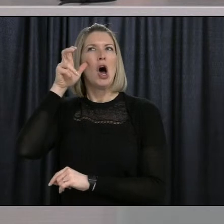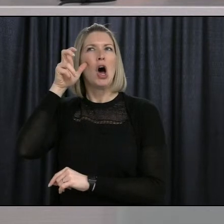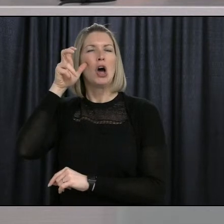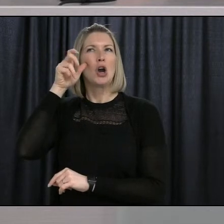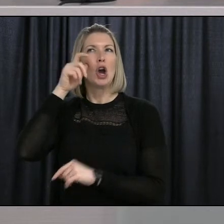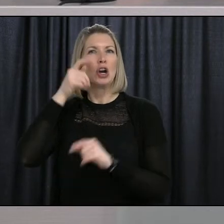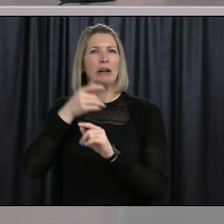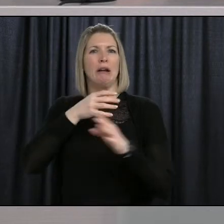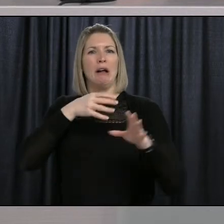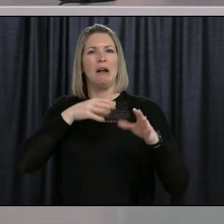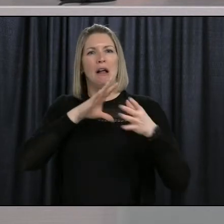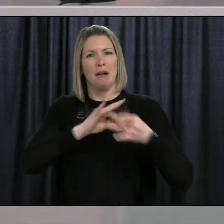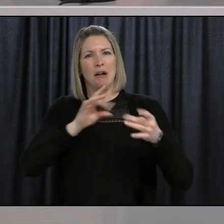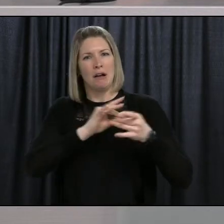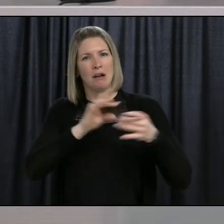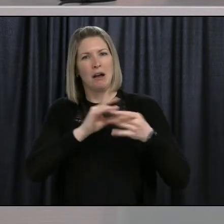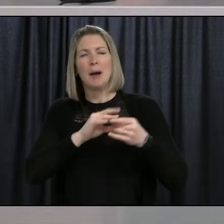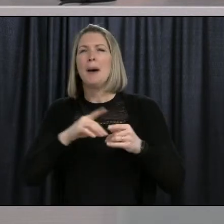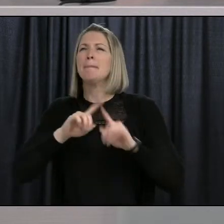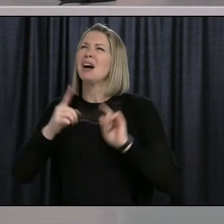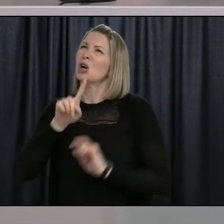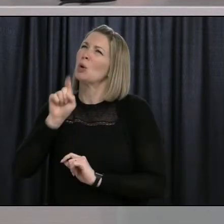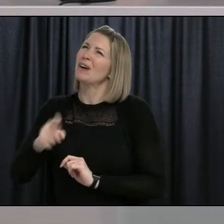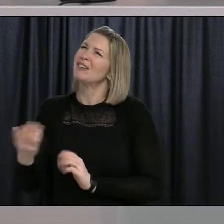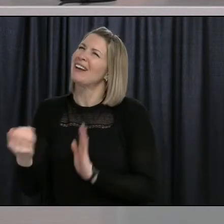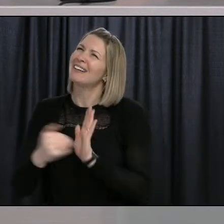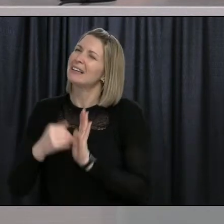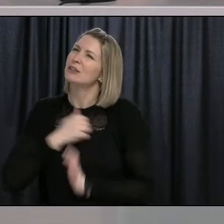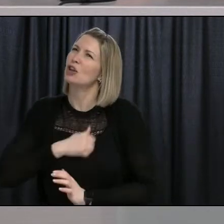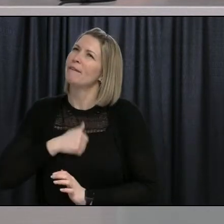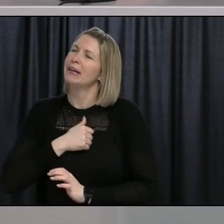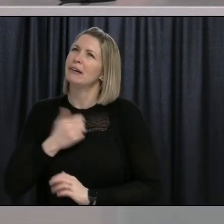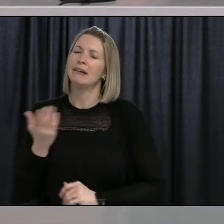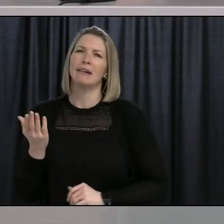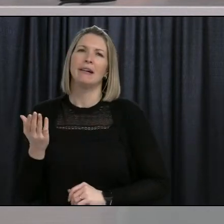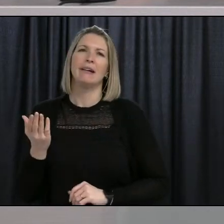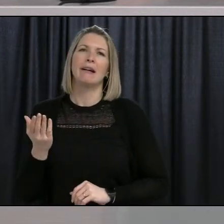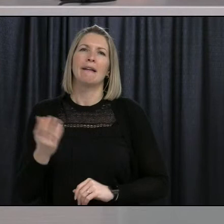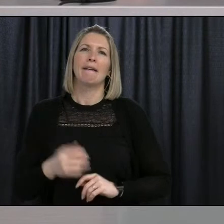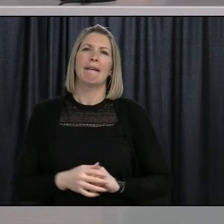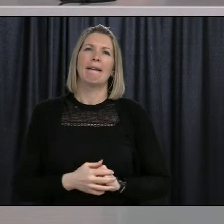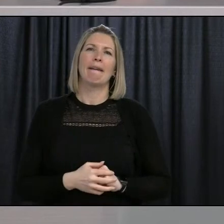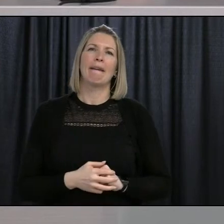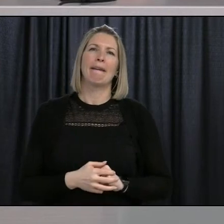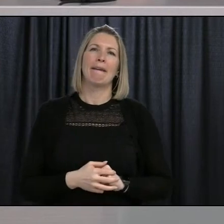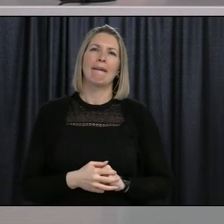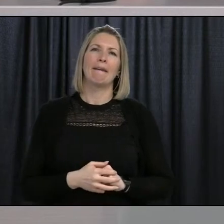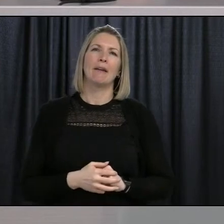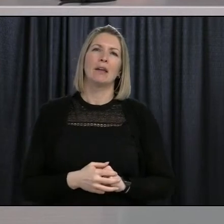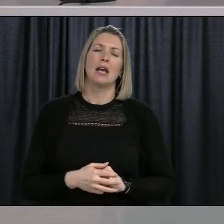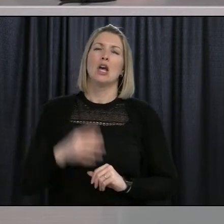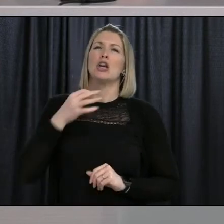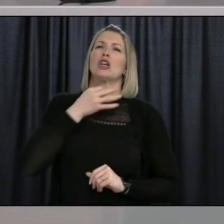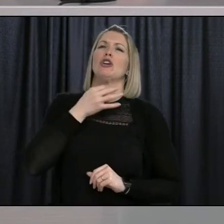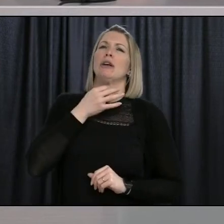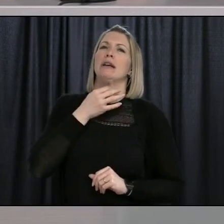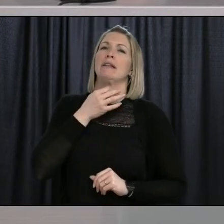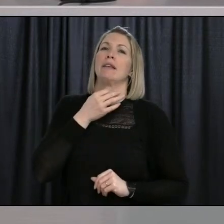missed the actual question. I apologize. That's okay. Is it too early to be talking about lessons learned?